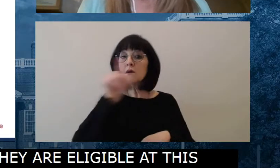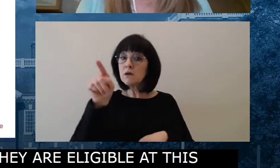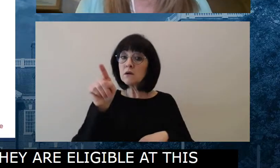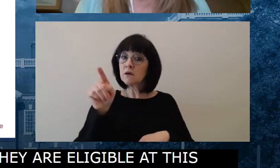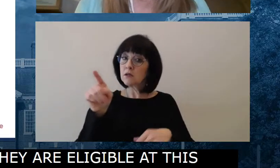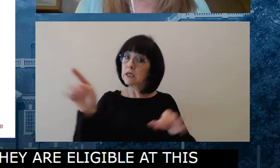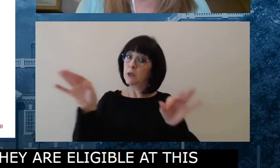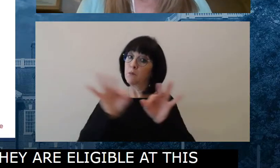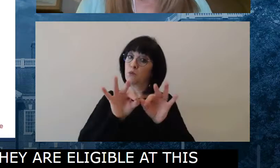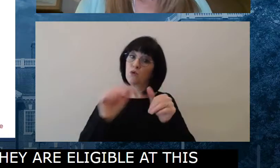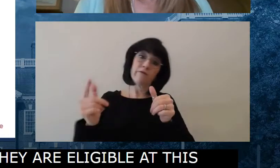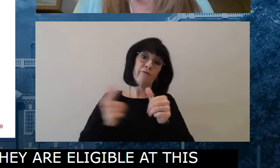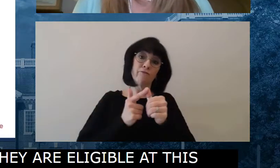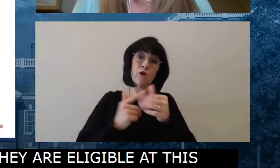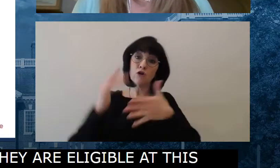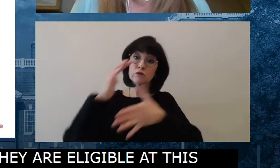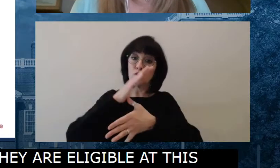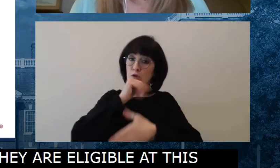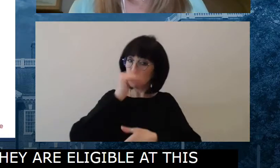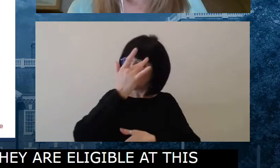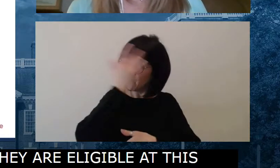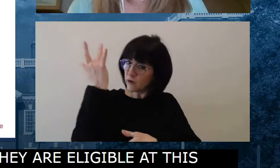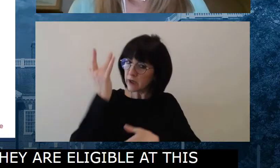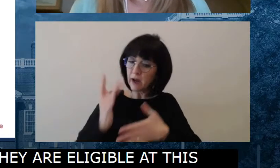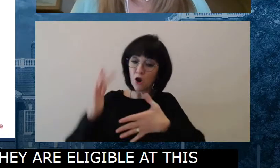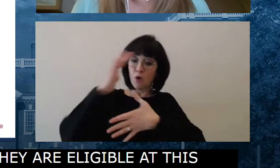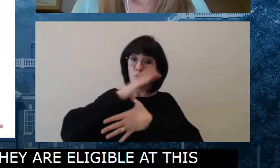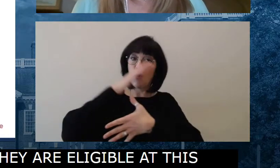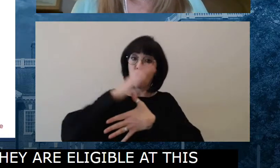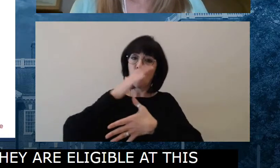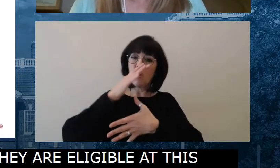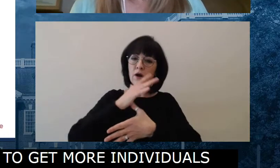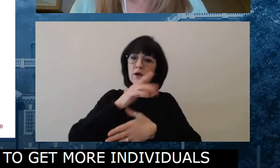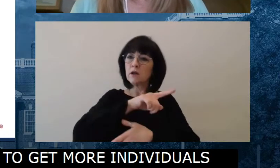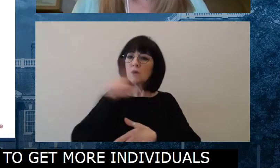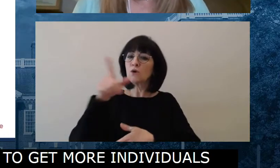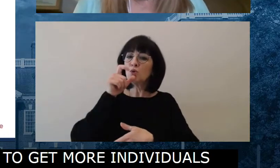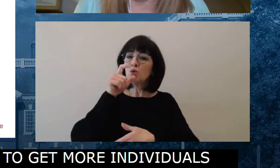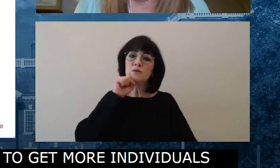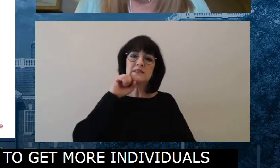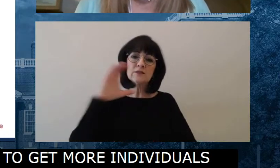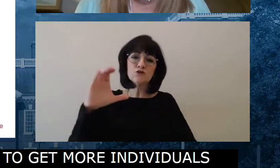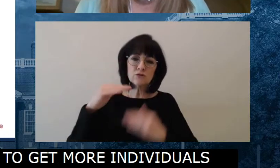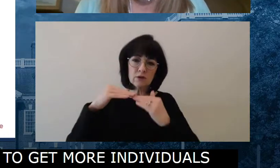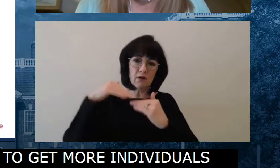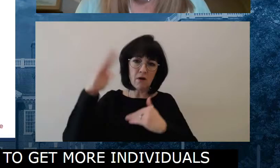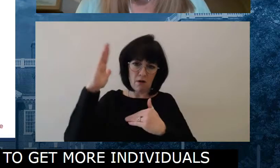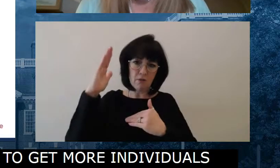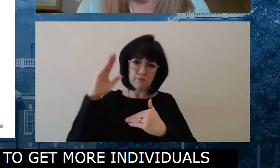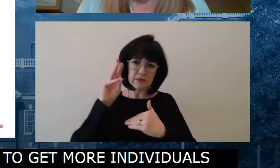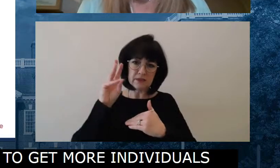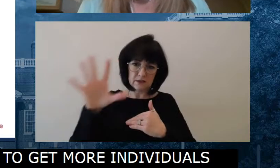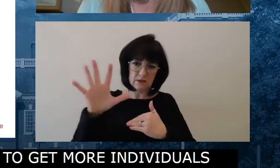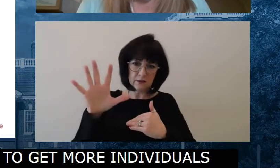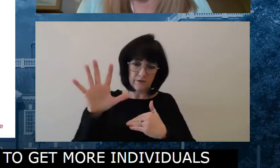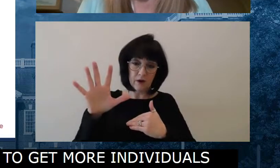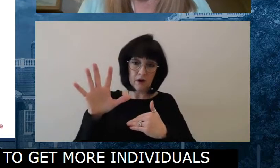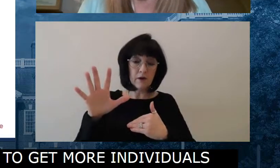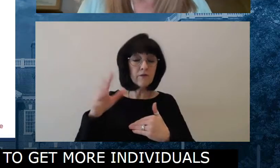plus. And I do want to make a comment. I did mention that medical providers will be reaching